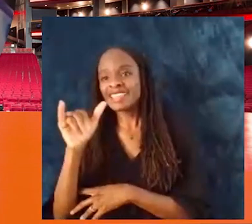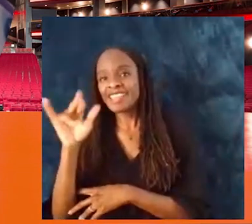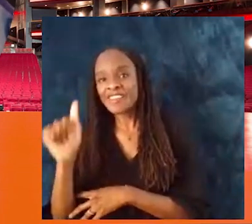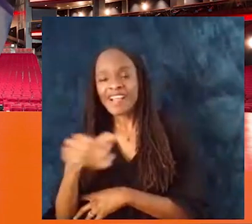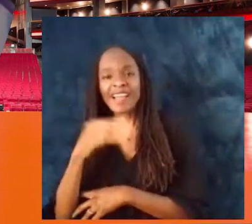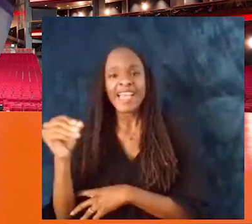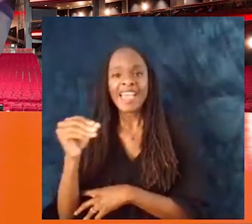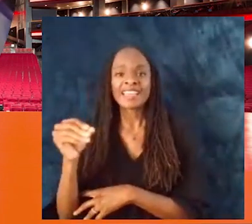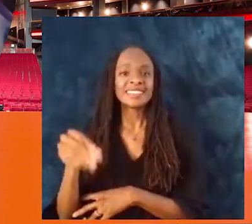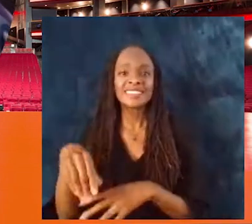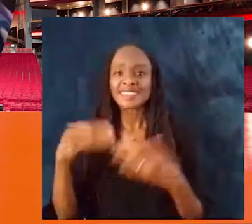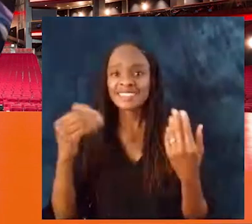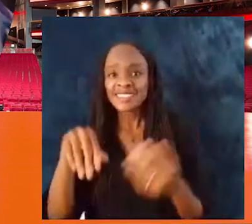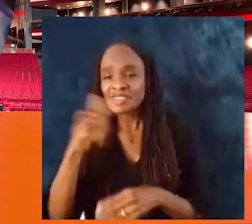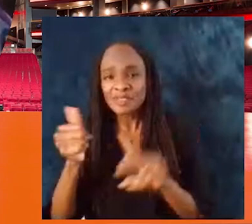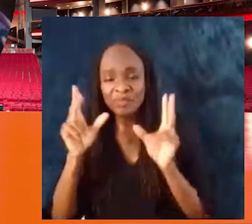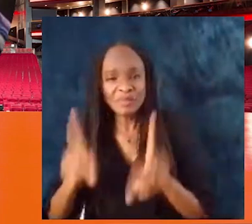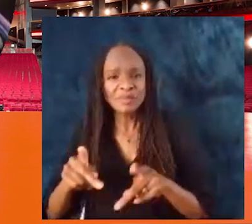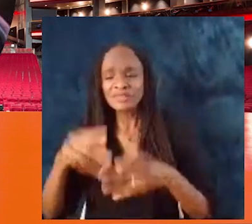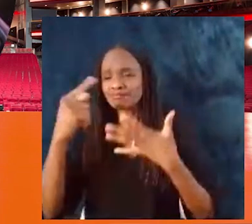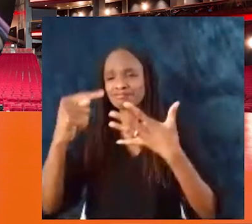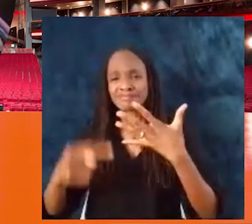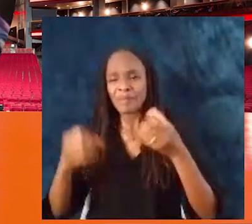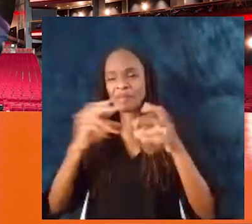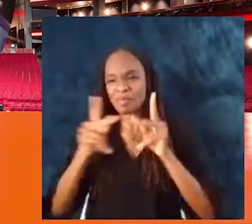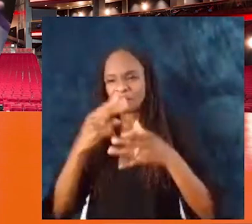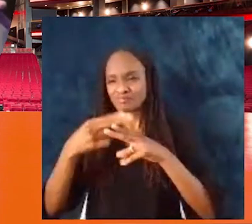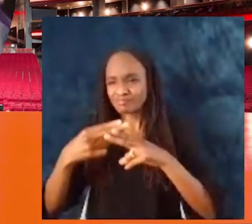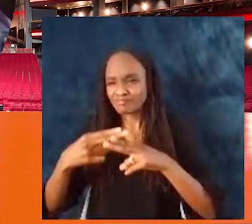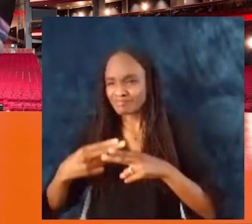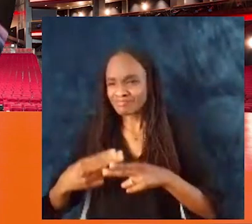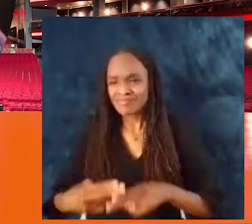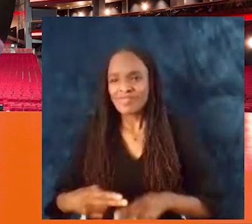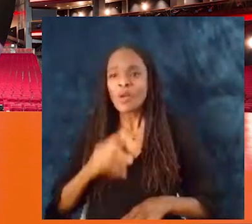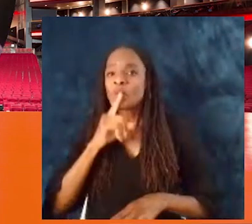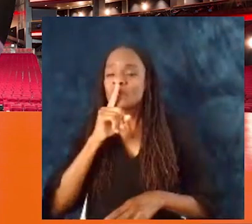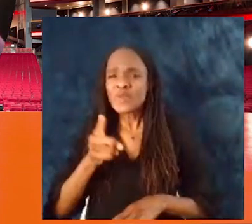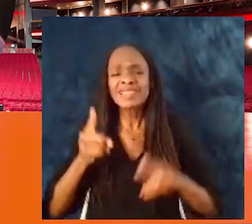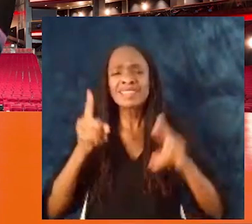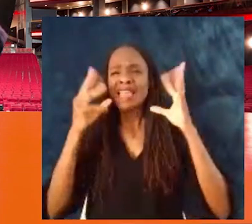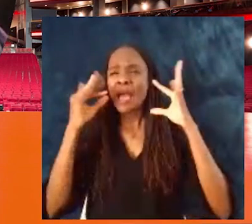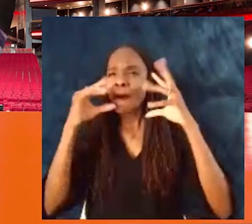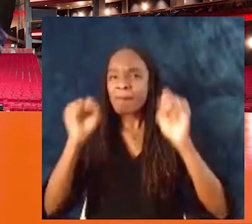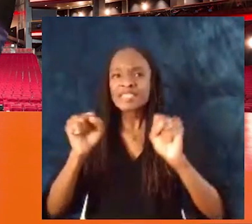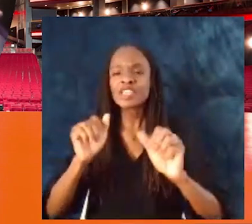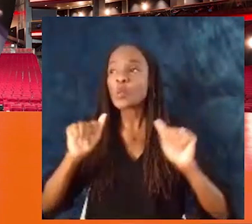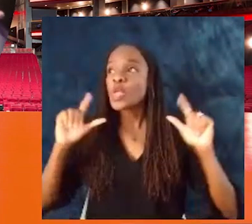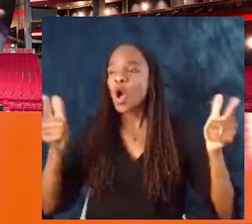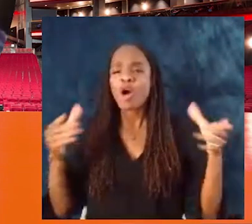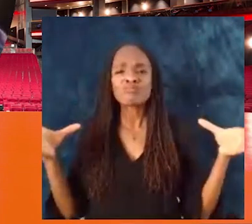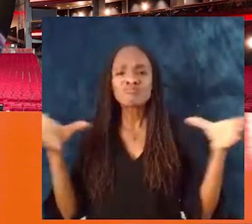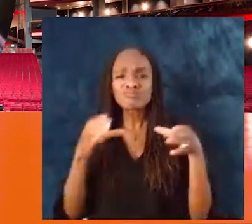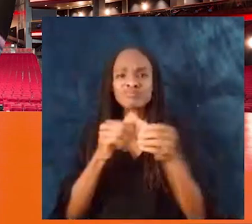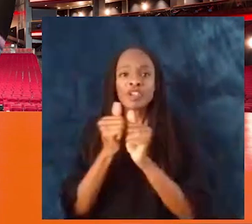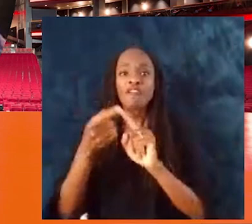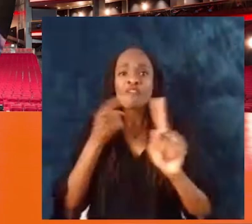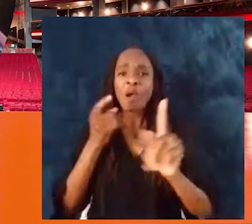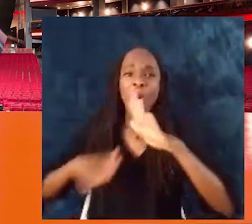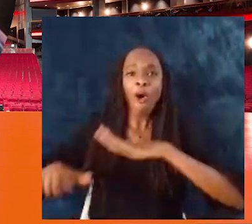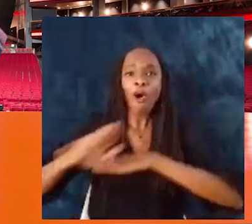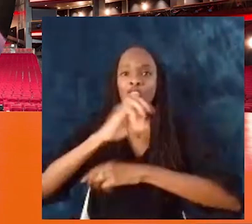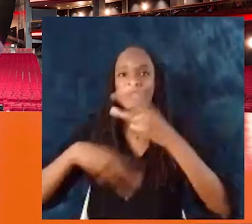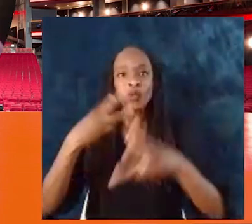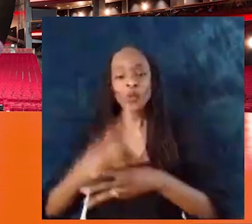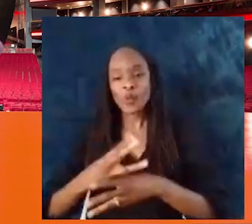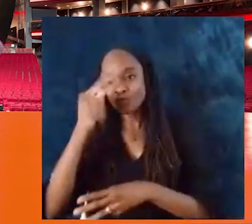Morgan Knapp, Paul Gomez, and Sandy Vielma. It was amazing that we all came together from all over the world via Zoom to create this